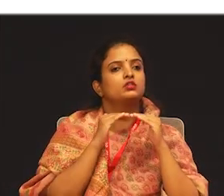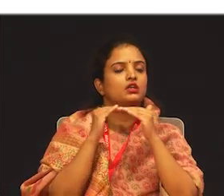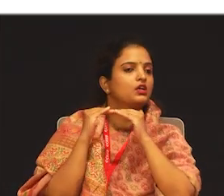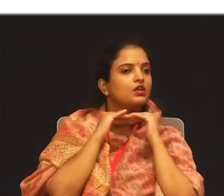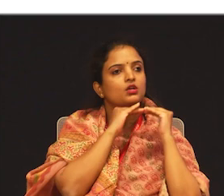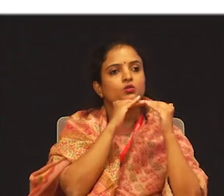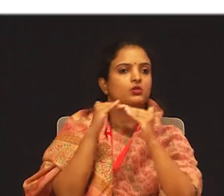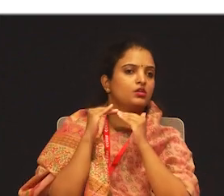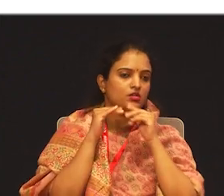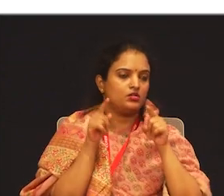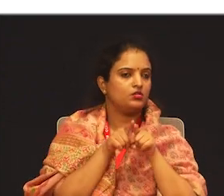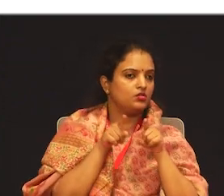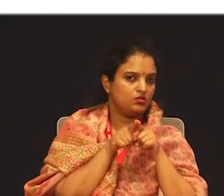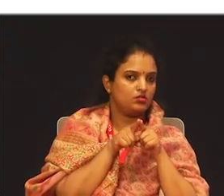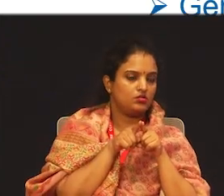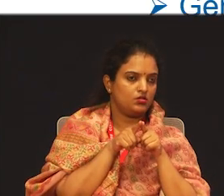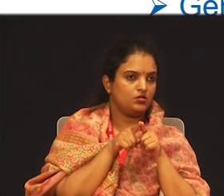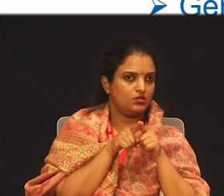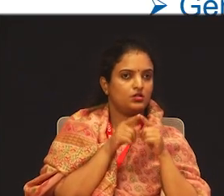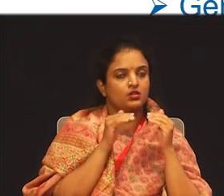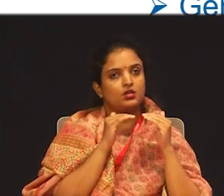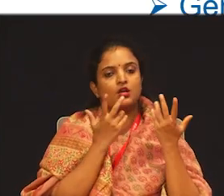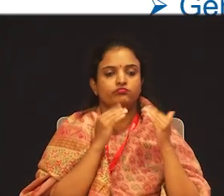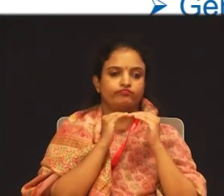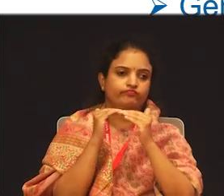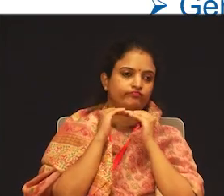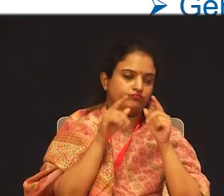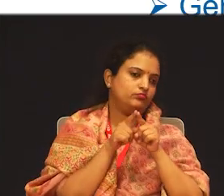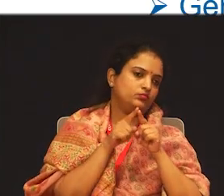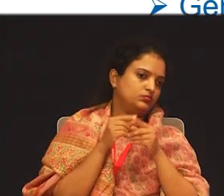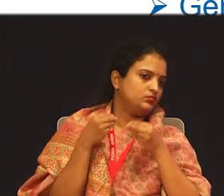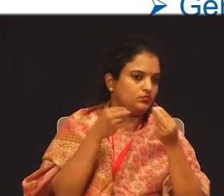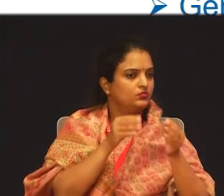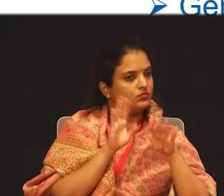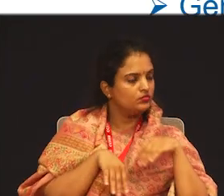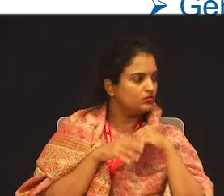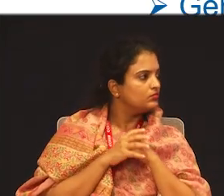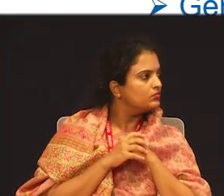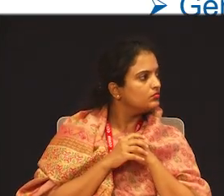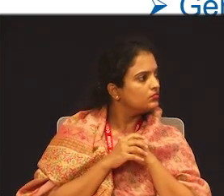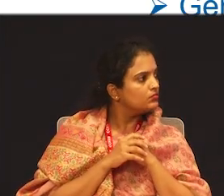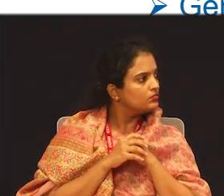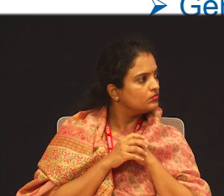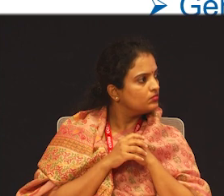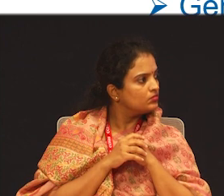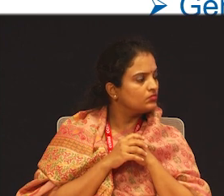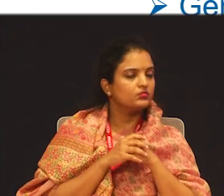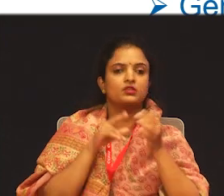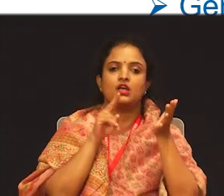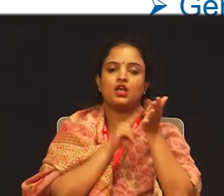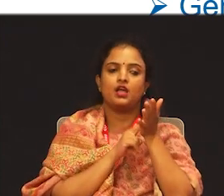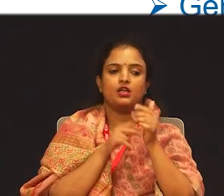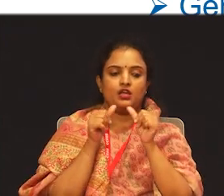equity within the framework of equality. So what does NEP 2020 has to